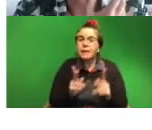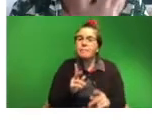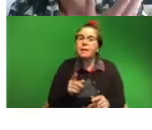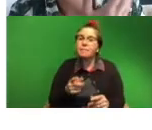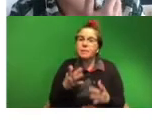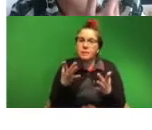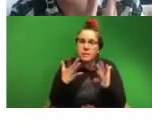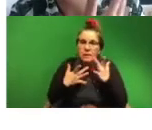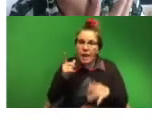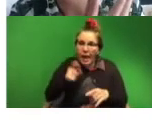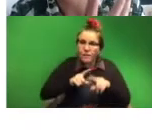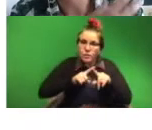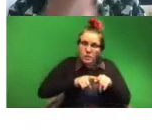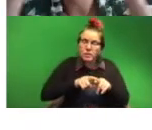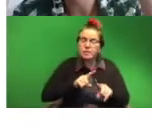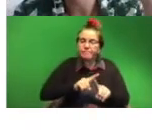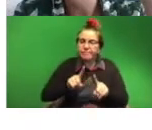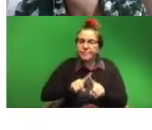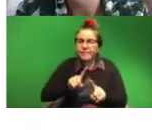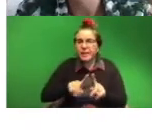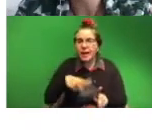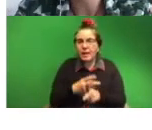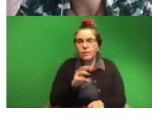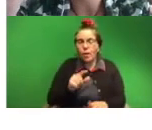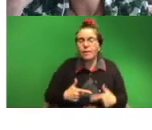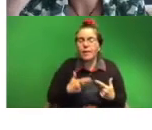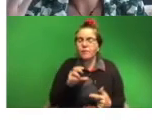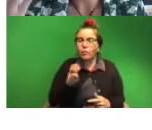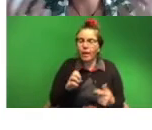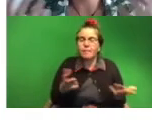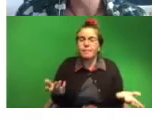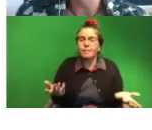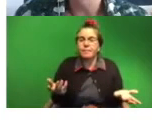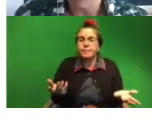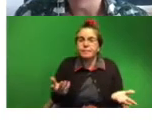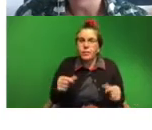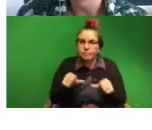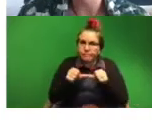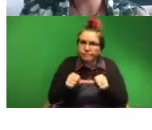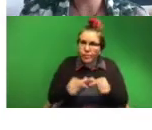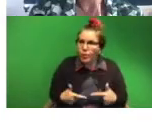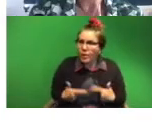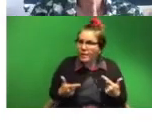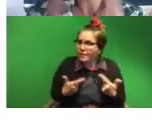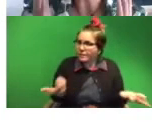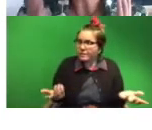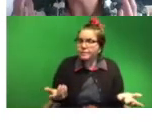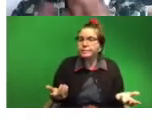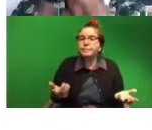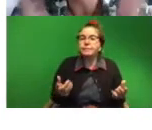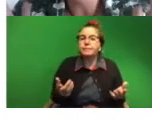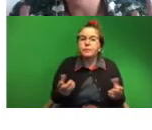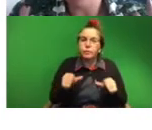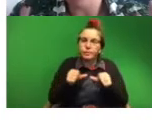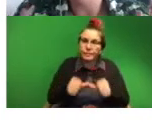on various forms of wildlife crime in order to sustain their living, in order to live